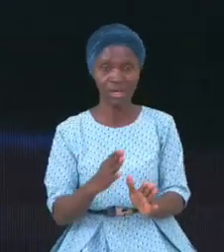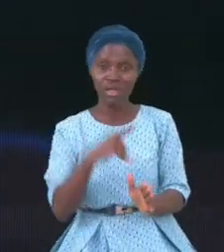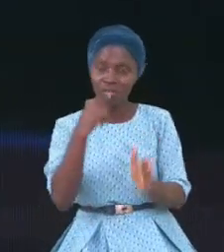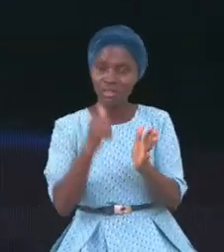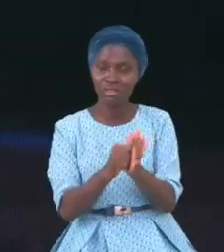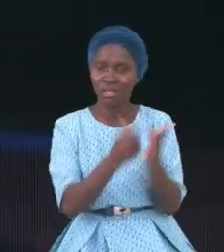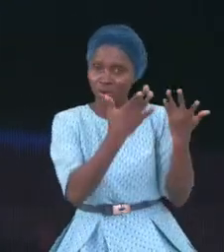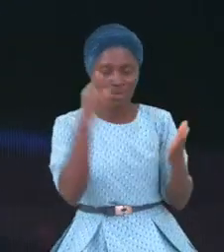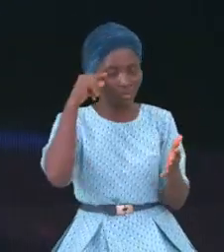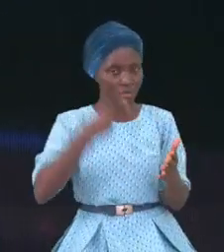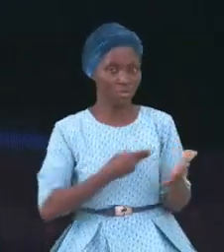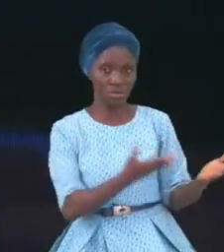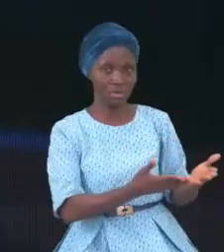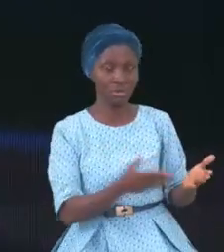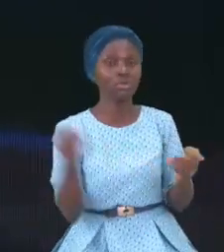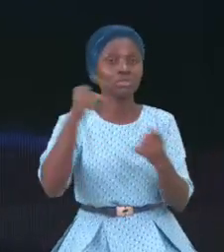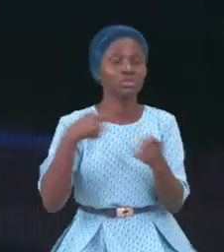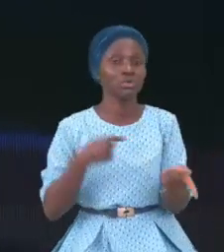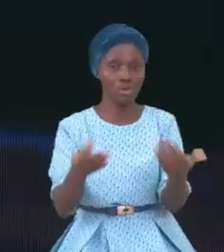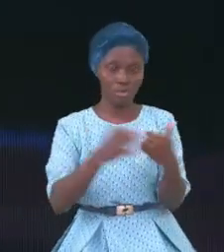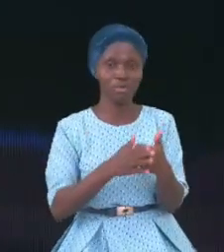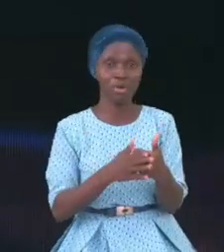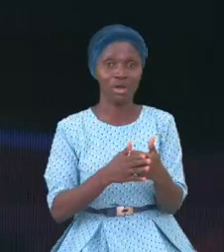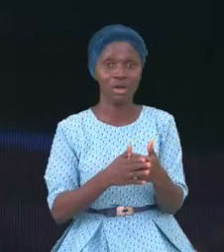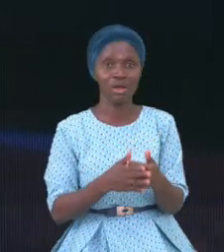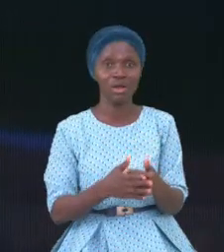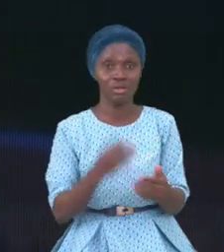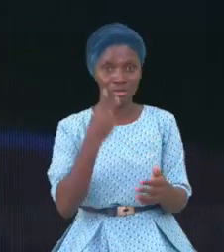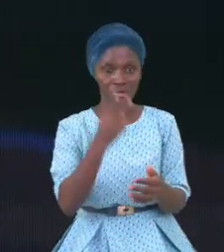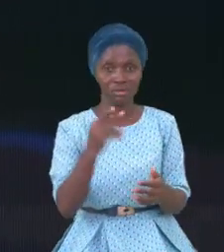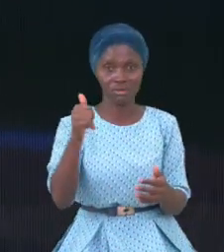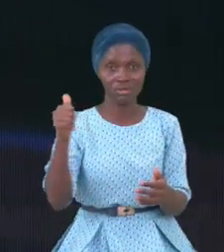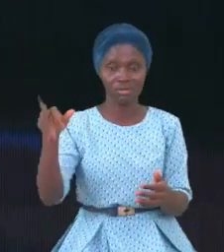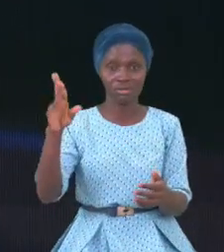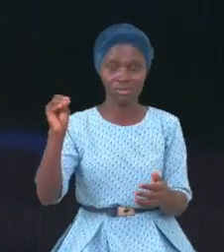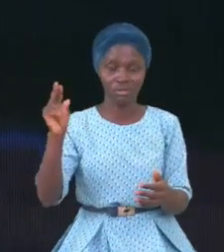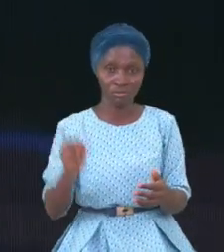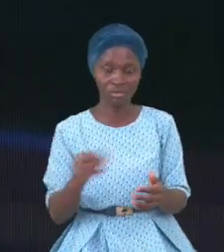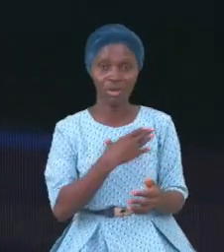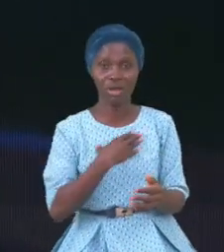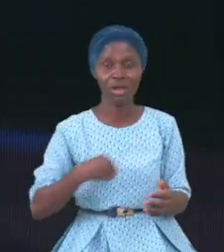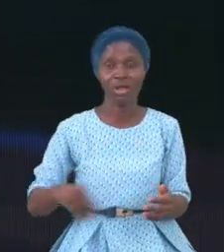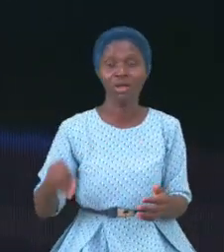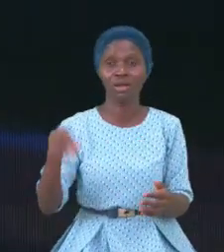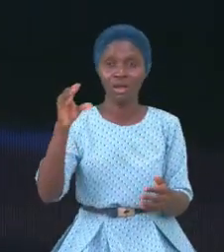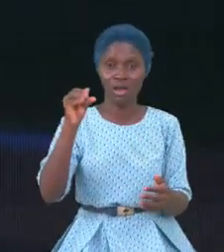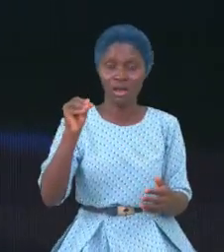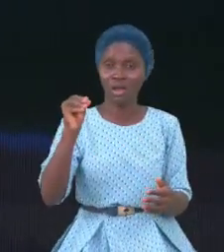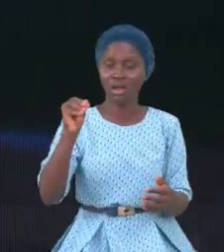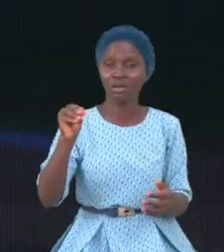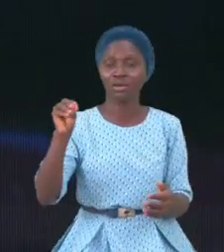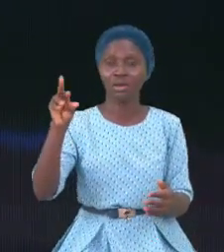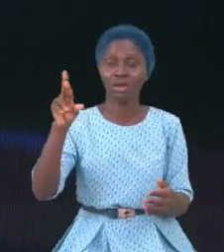again. Behold, Aaron and all are with you. If any man have any matters to do, let